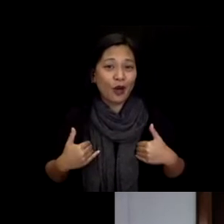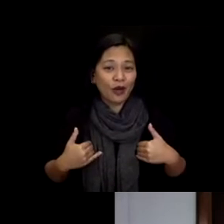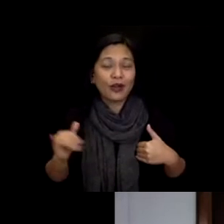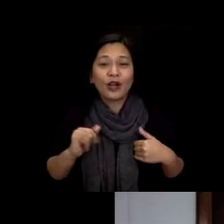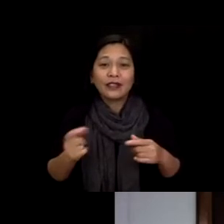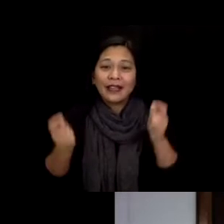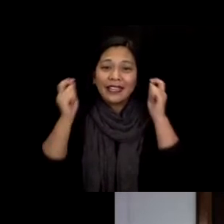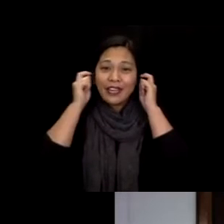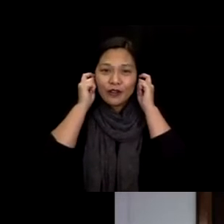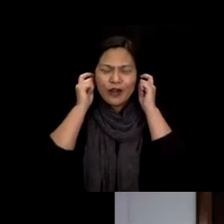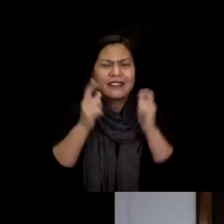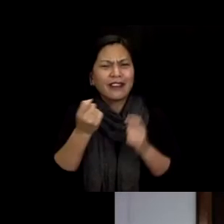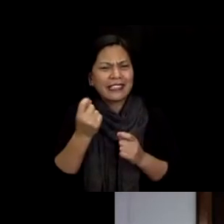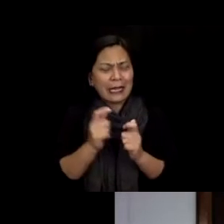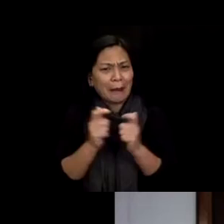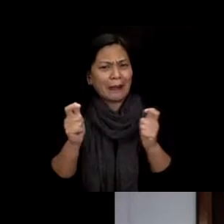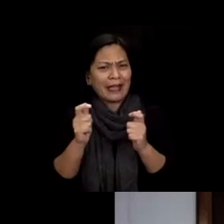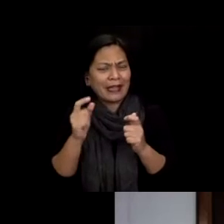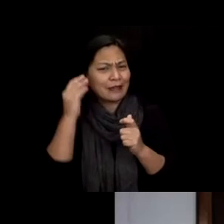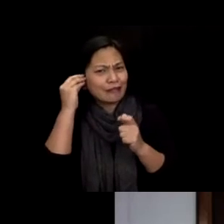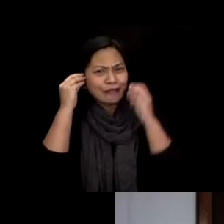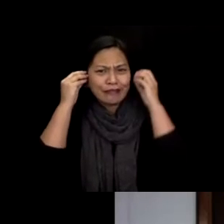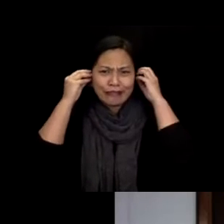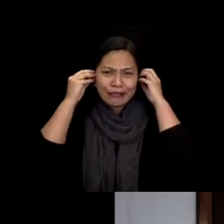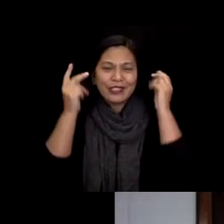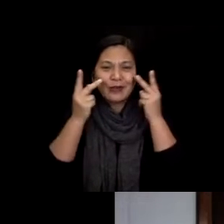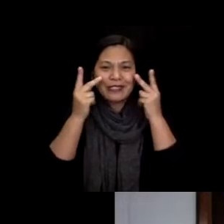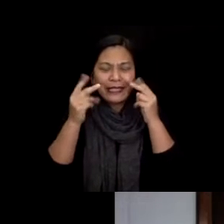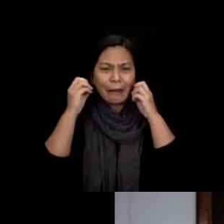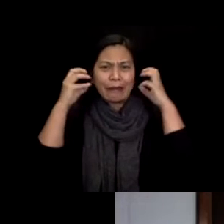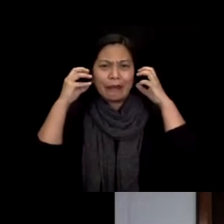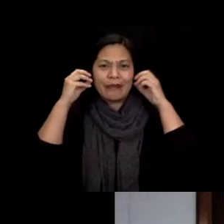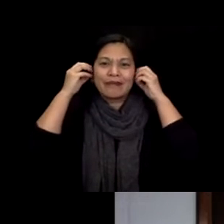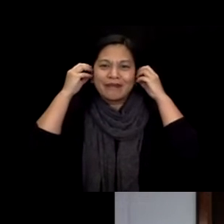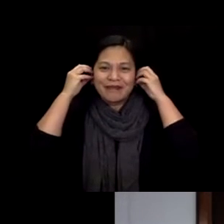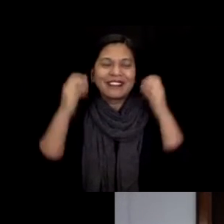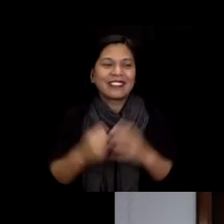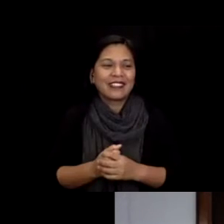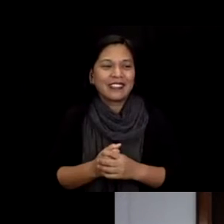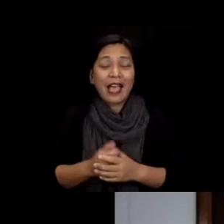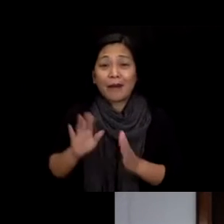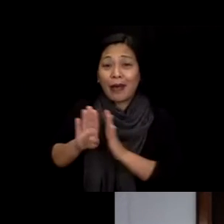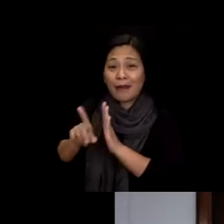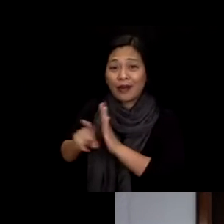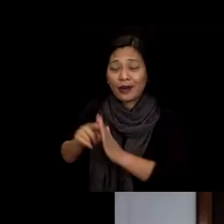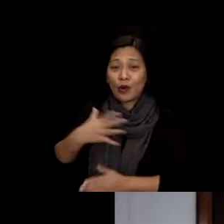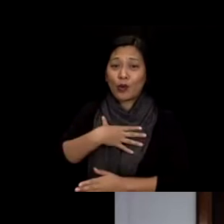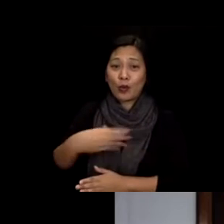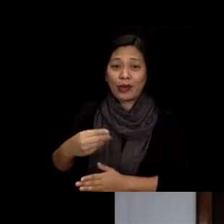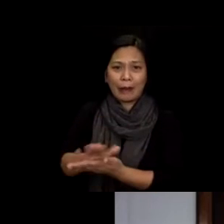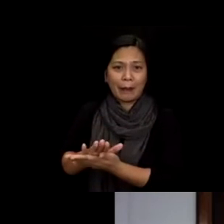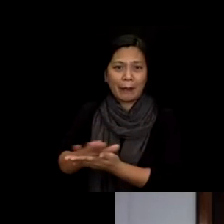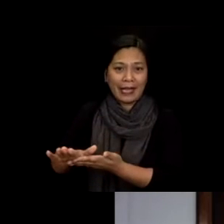way too big for my ears, jutting out of them. I have a very plain white background that